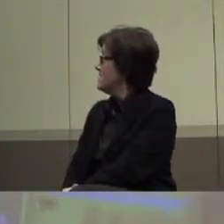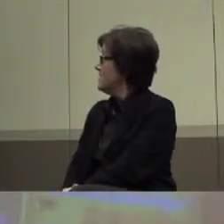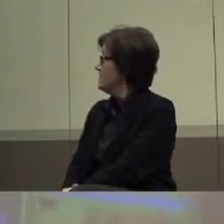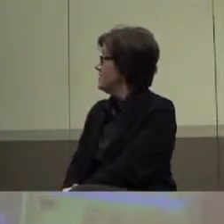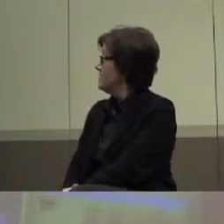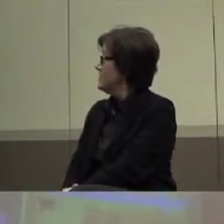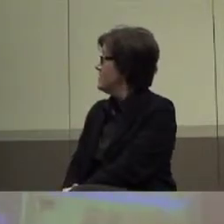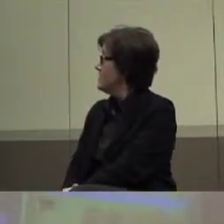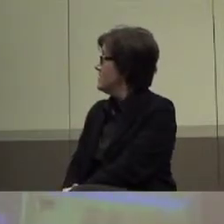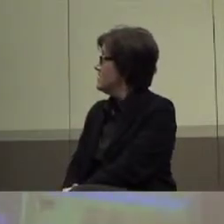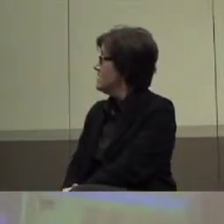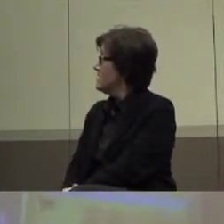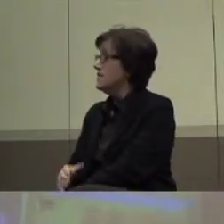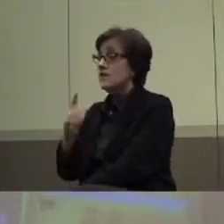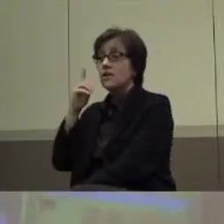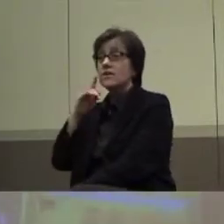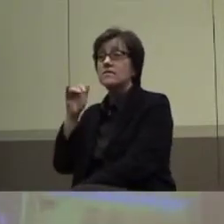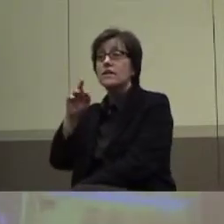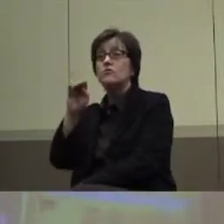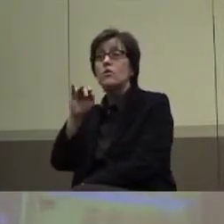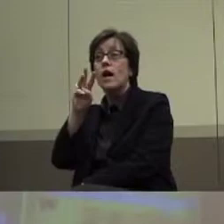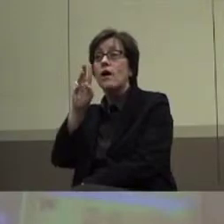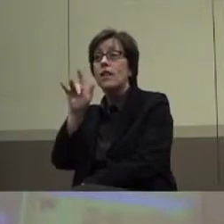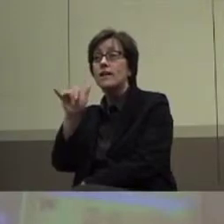Royce added that penny? Everyone.